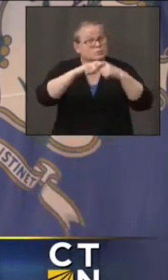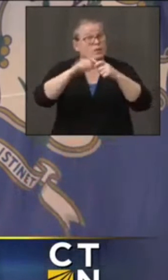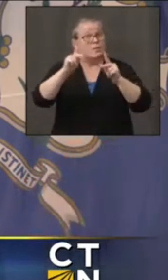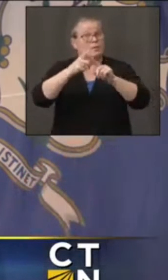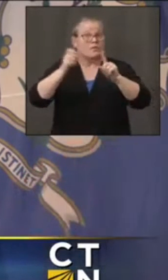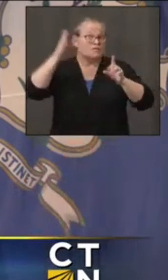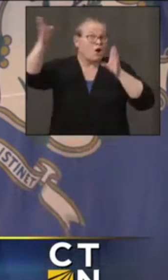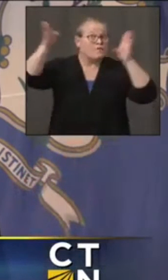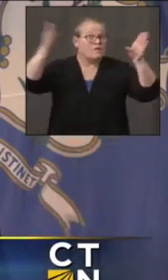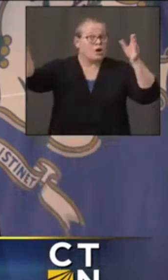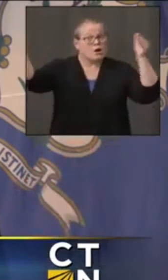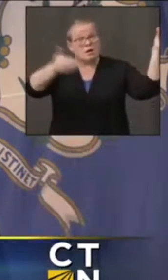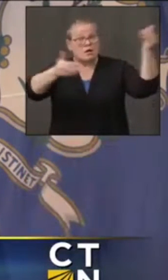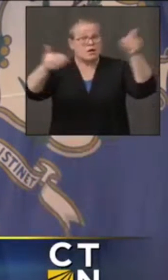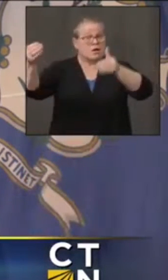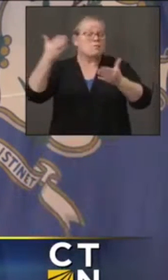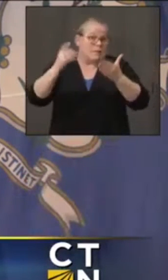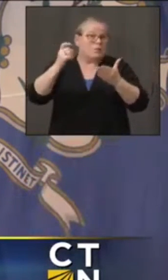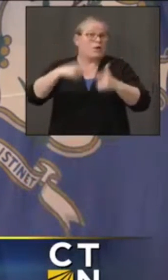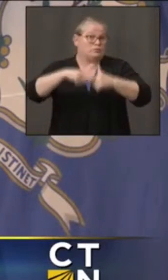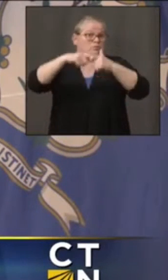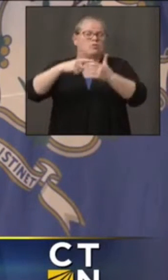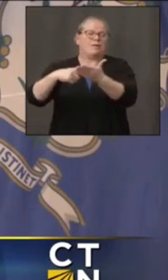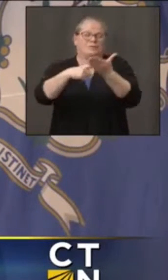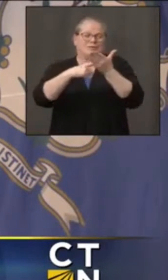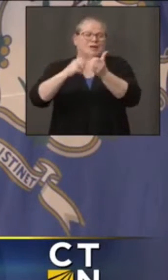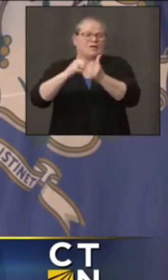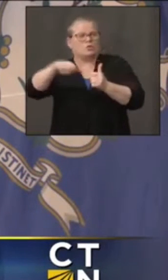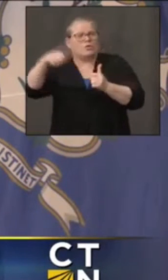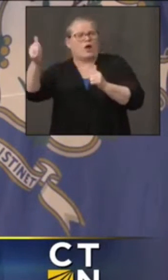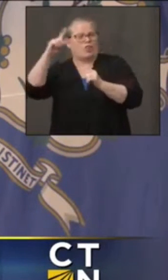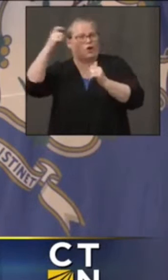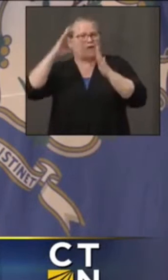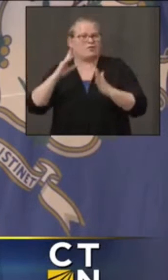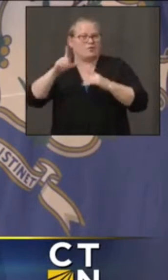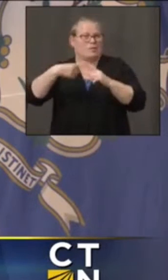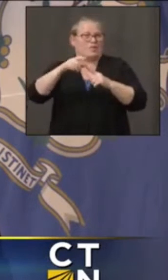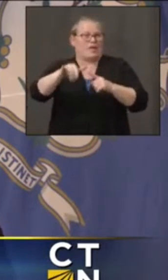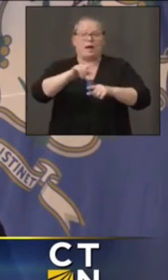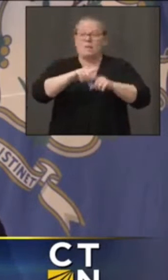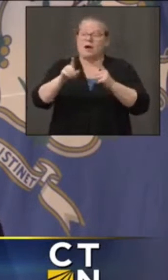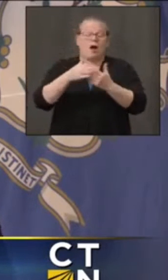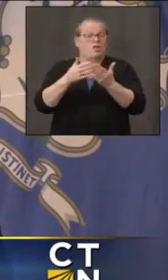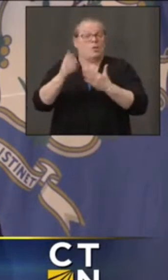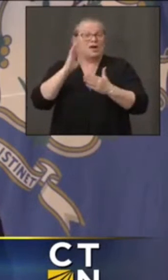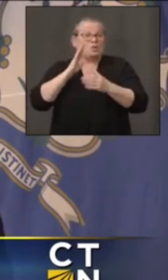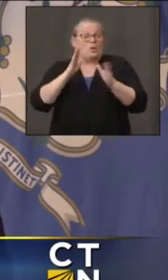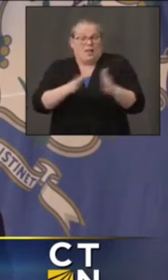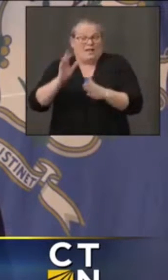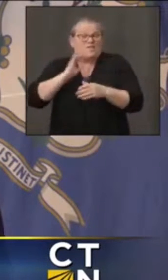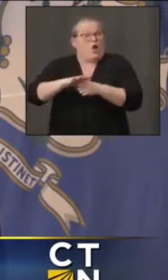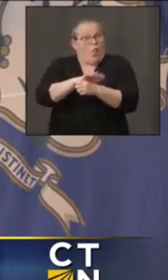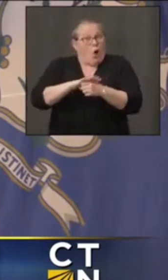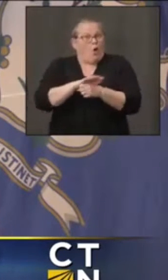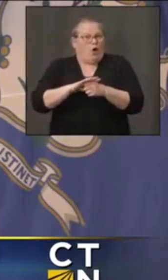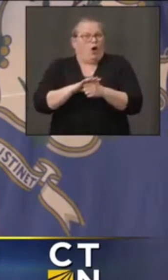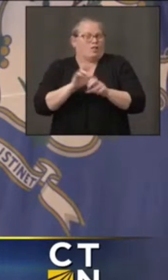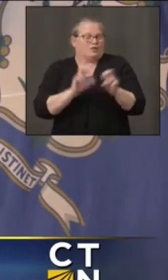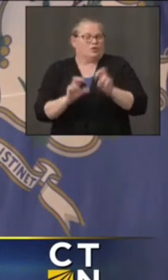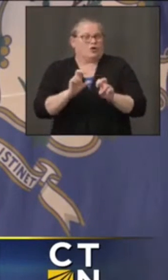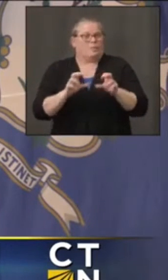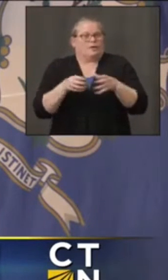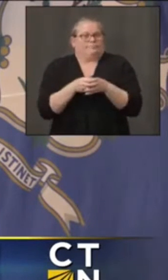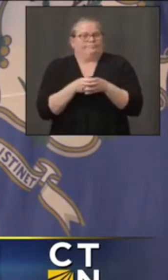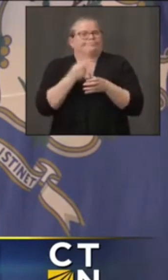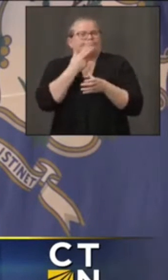afield? Perhaps. I'm talking to my fellow governors about that. Otherwise, we're going to keep it local. But I would warn you, look, if you